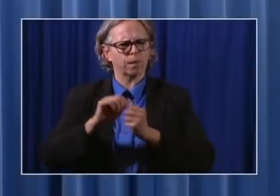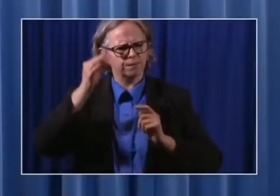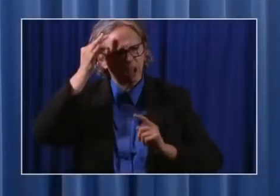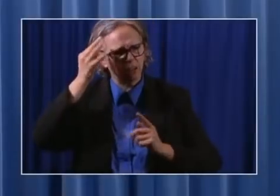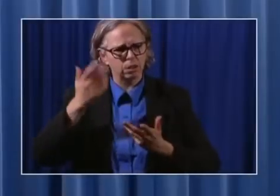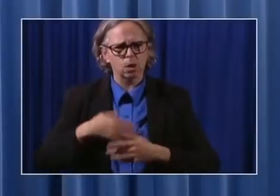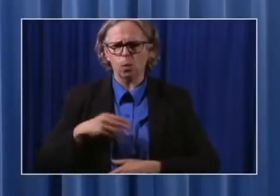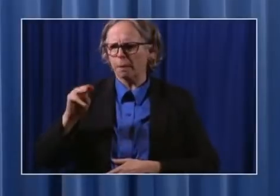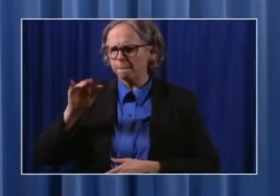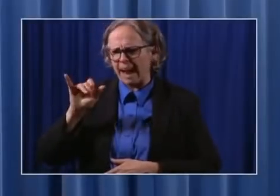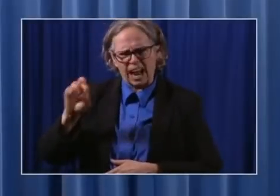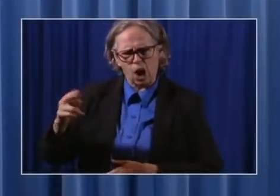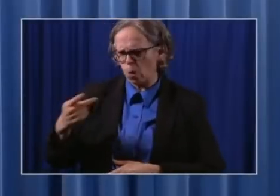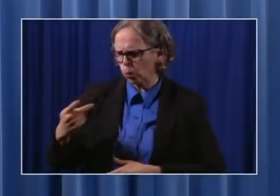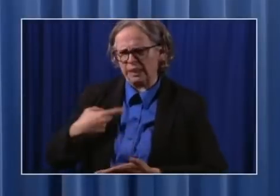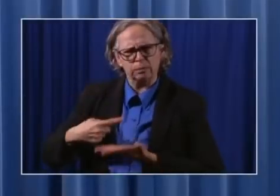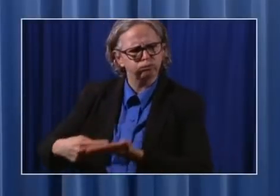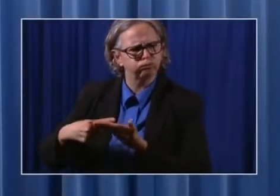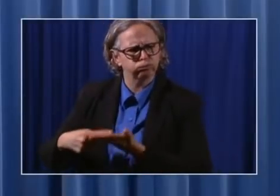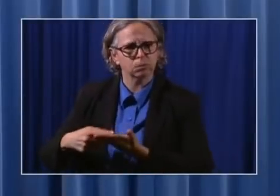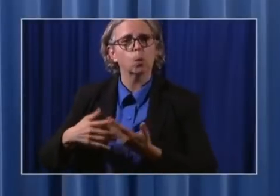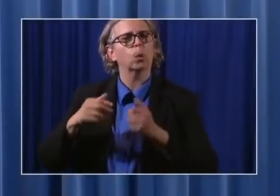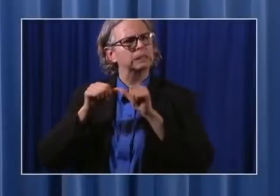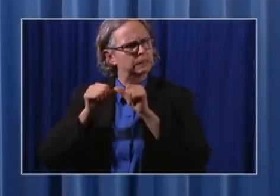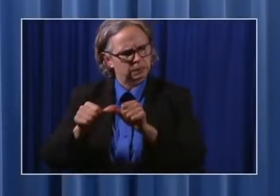and we'll continue to talk.